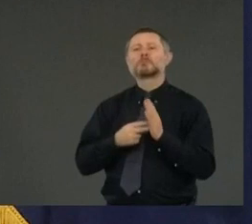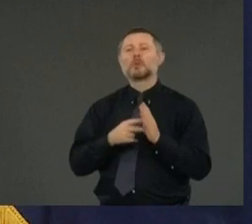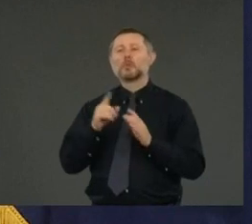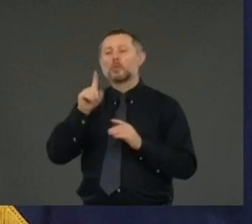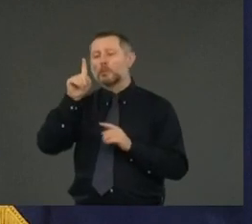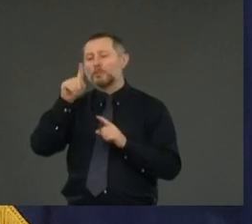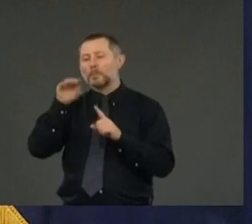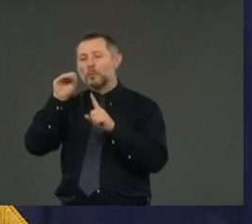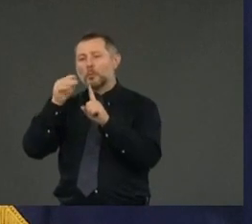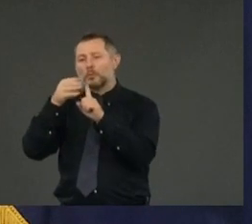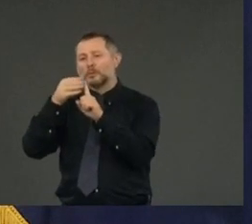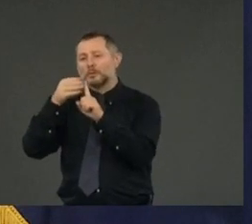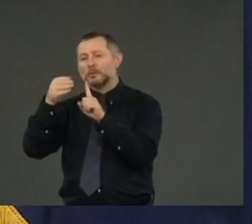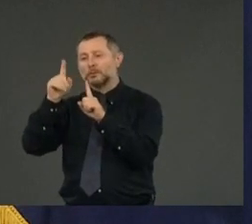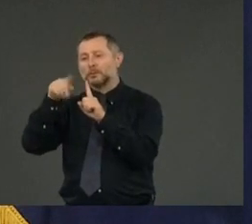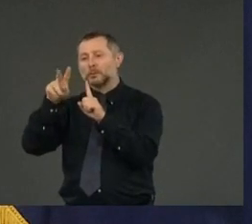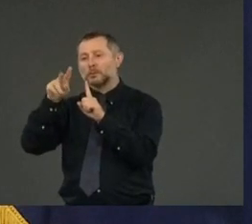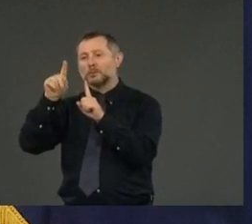Aspirational,